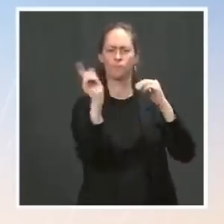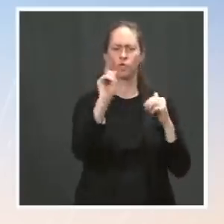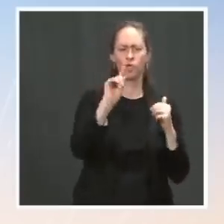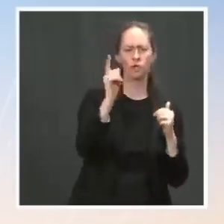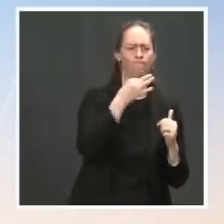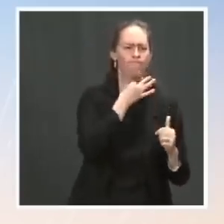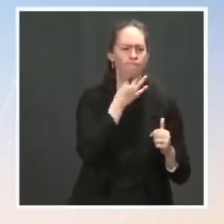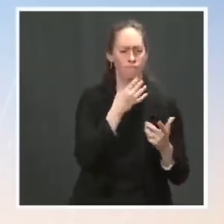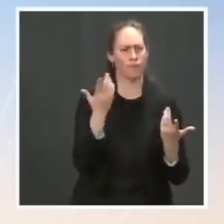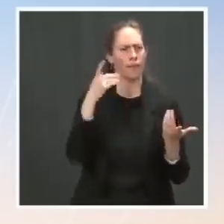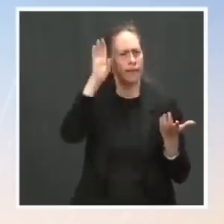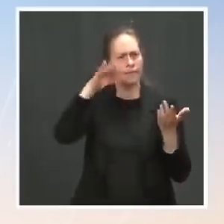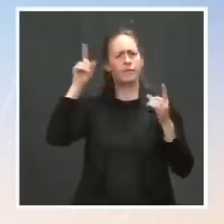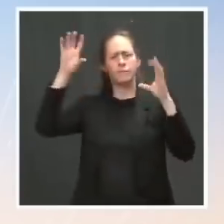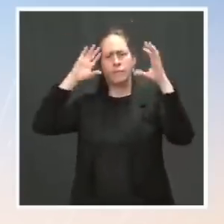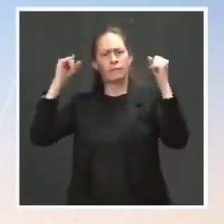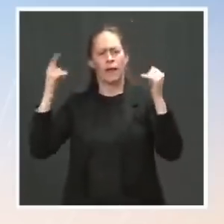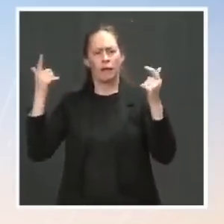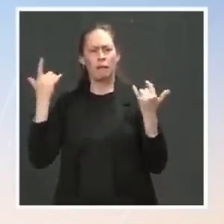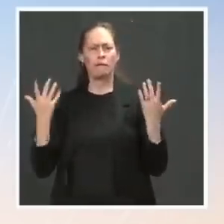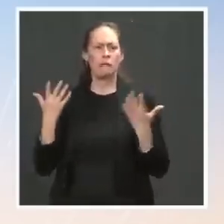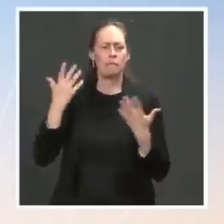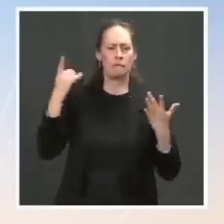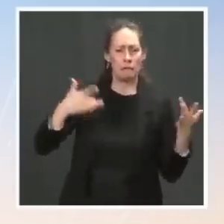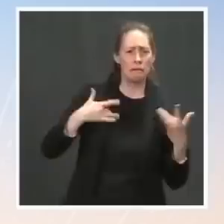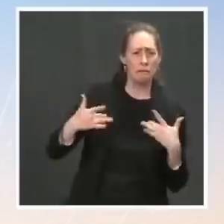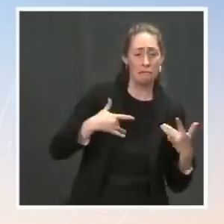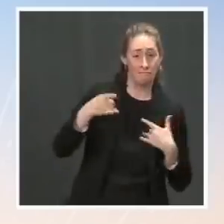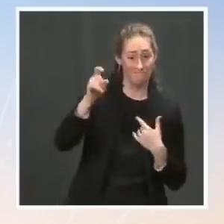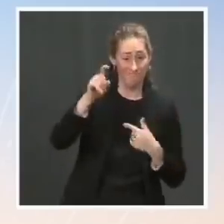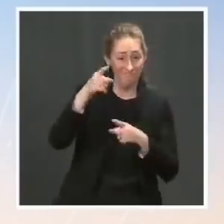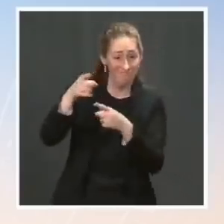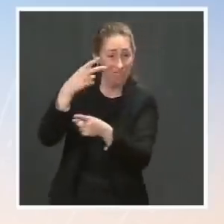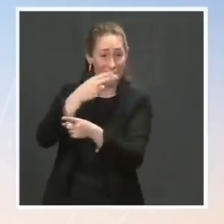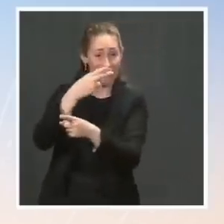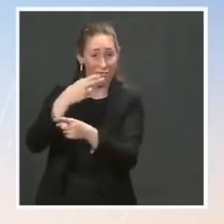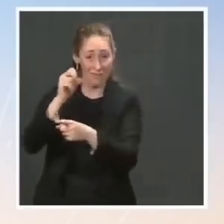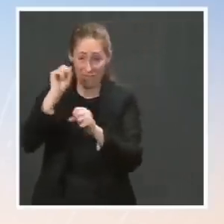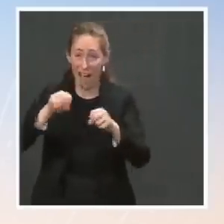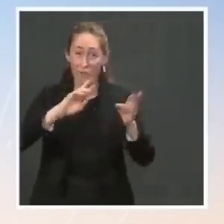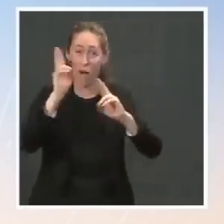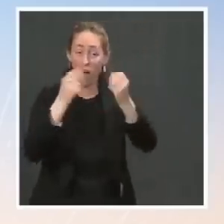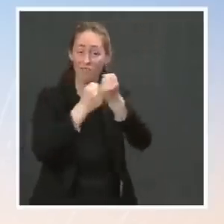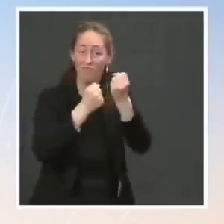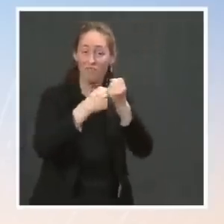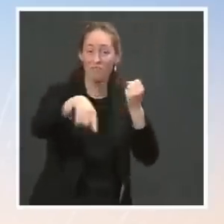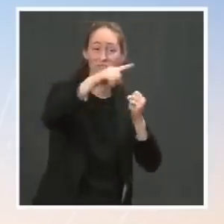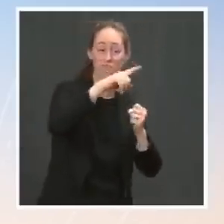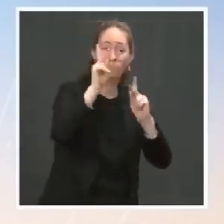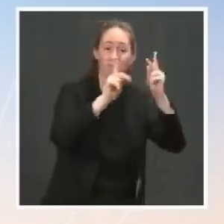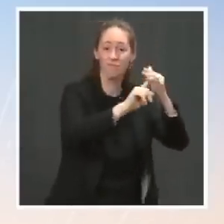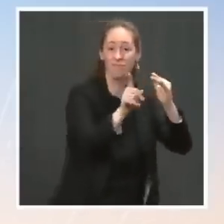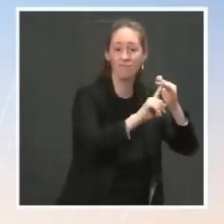worries about if HHS could support the refugees when they got here, perhaps because of political calculations, overruled the Secretary of State.